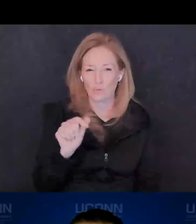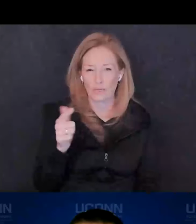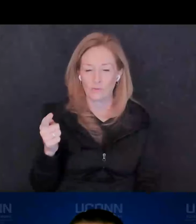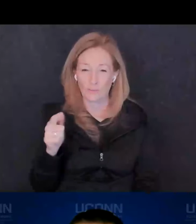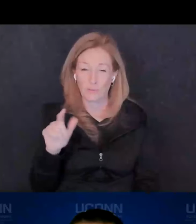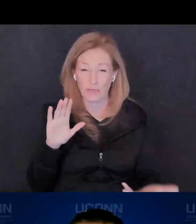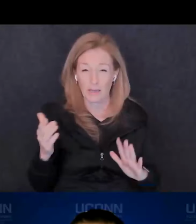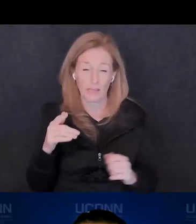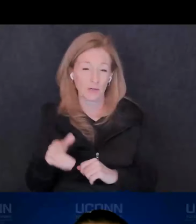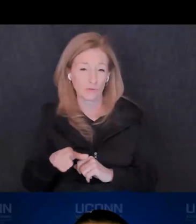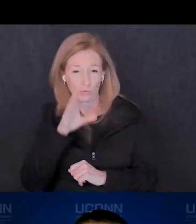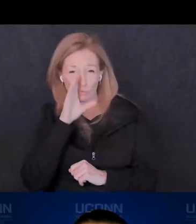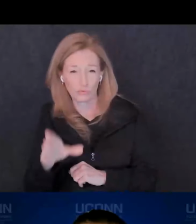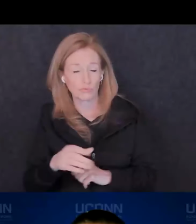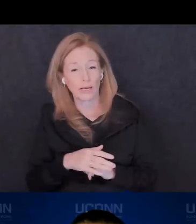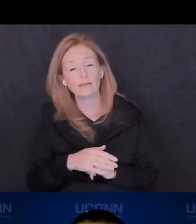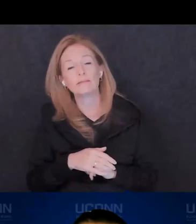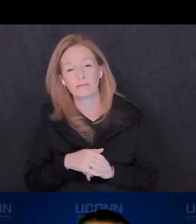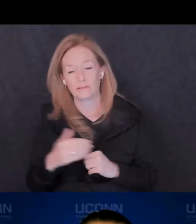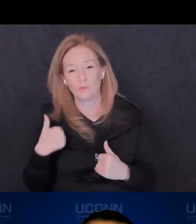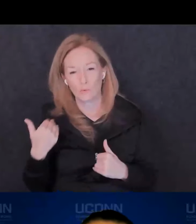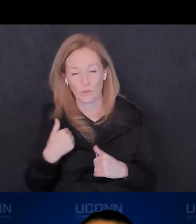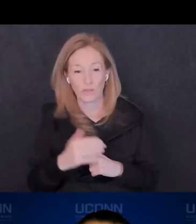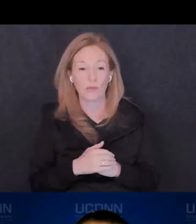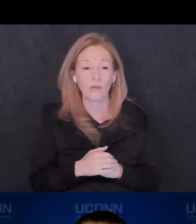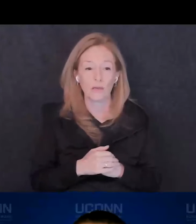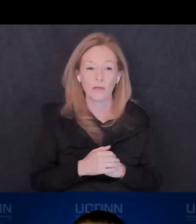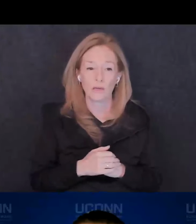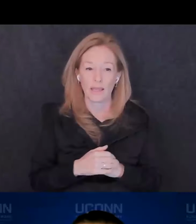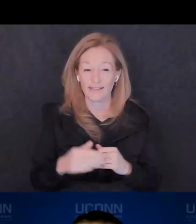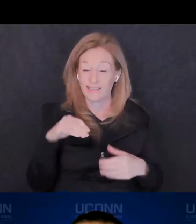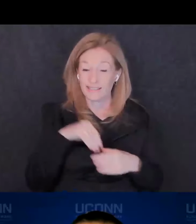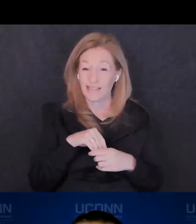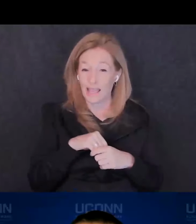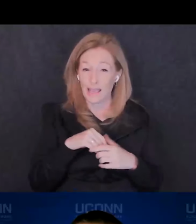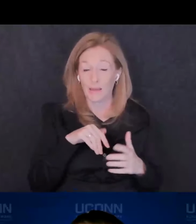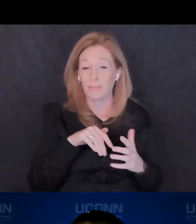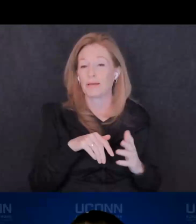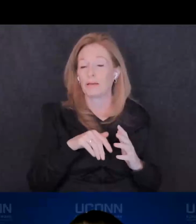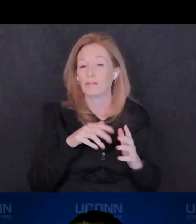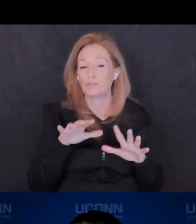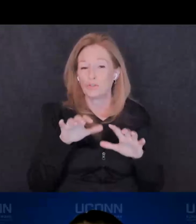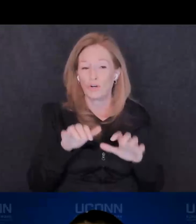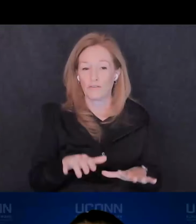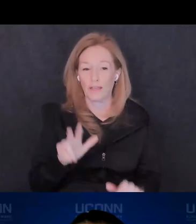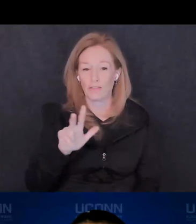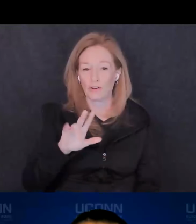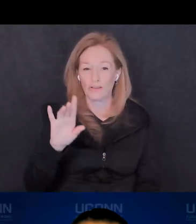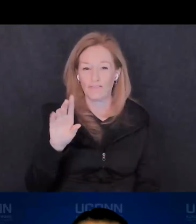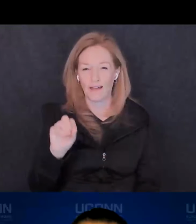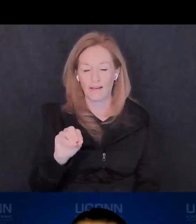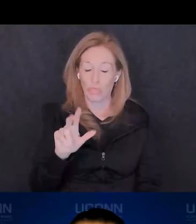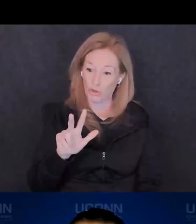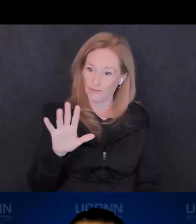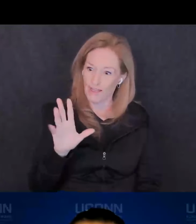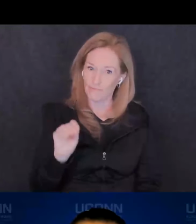just have one more stat. In that same survey of those who identified as transgender, 35% of them had attempted suicide compared